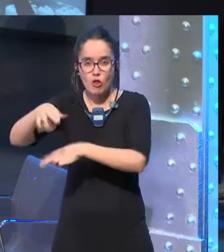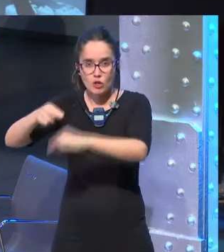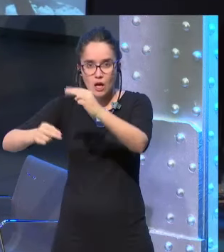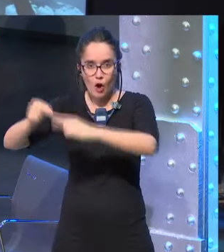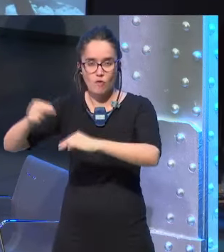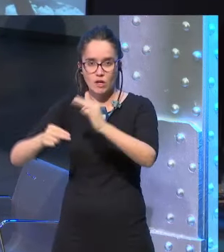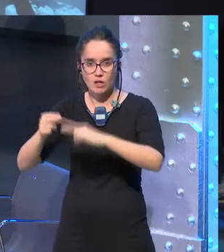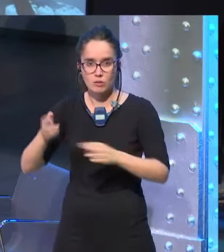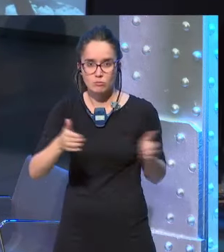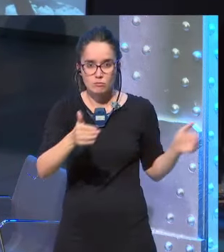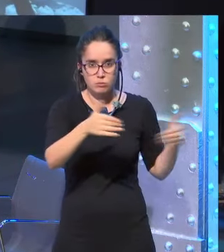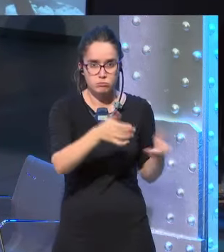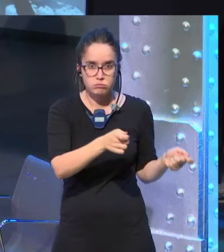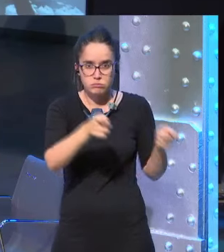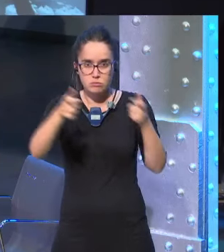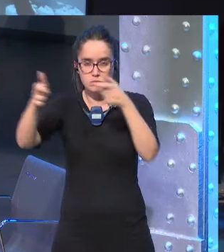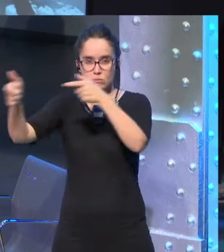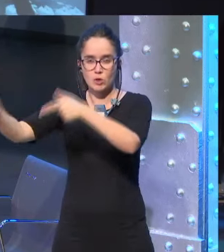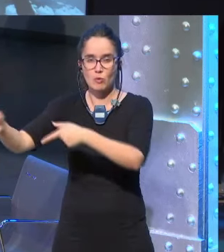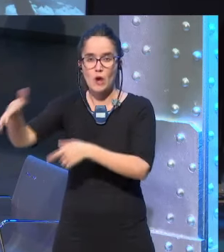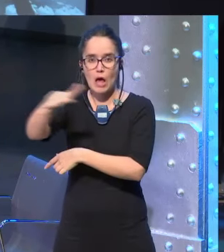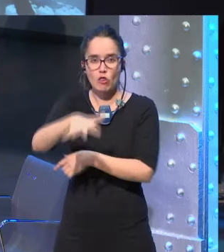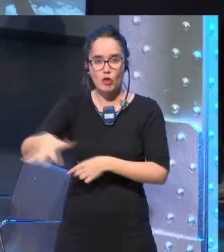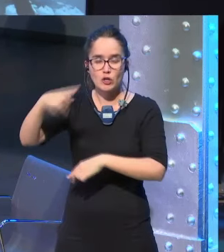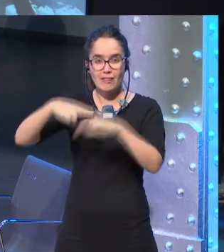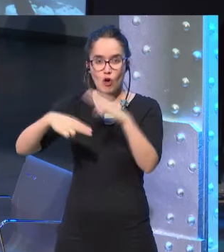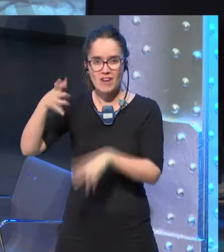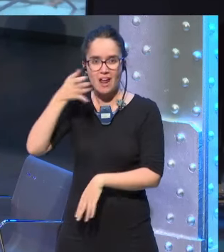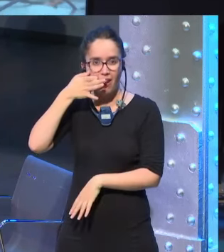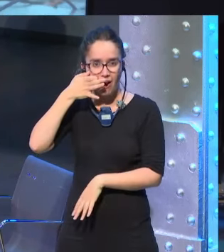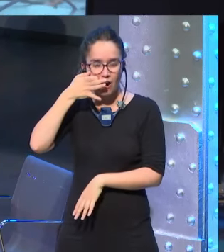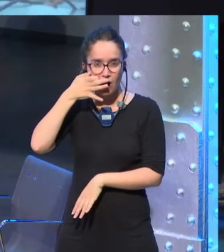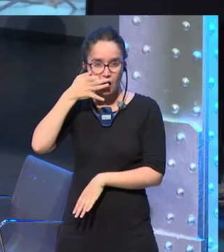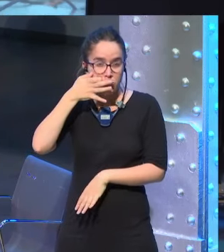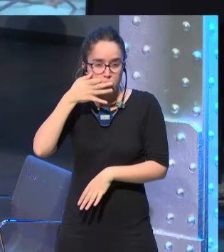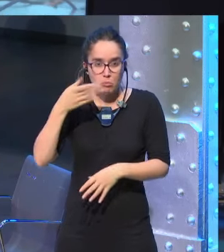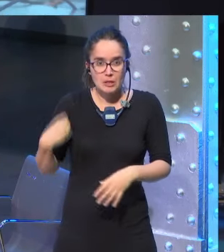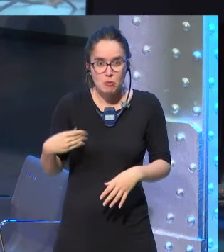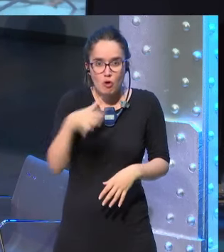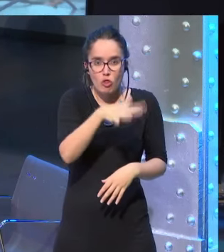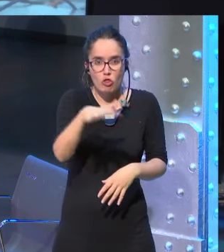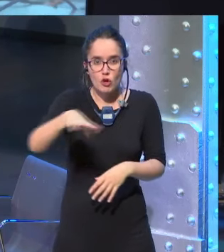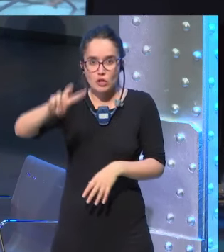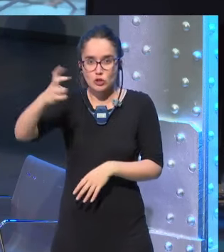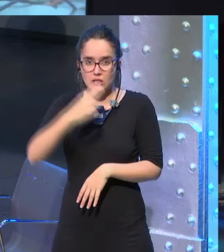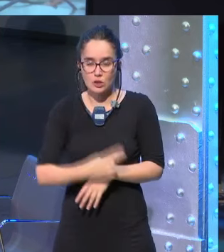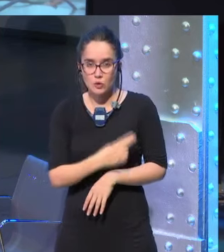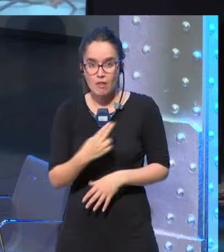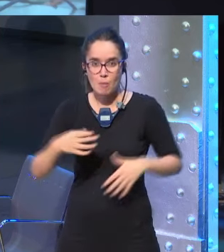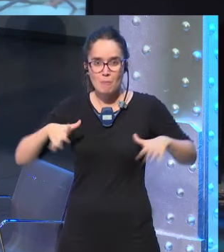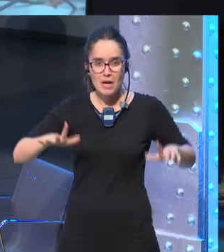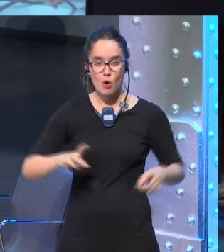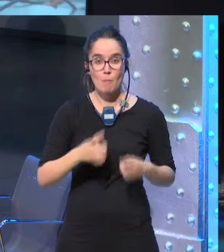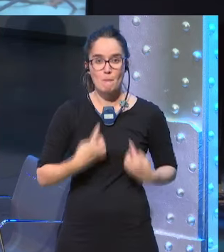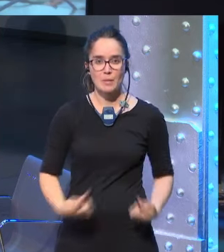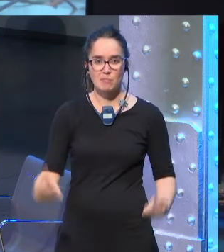or a testing ramp. It's a real construction site, like you could find it anywhere in Switzerland. And I believe it's the first time that you have a robot on a real